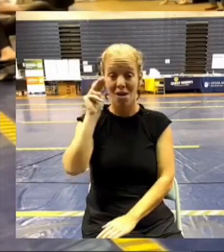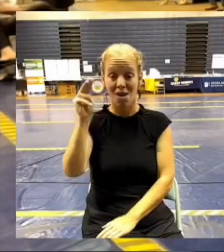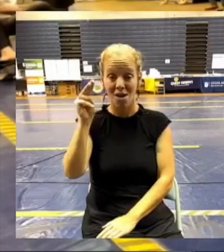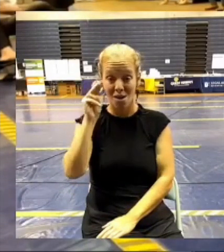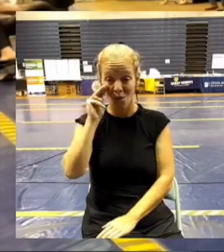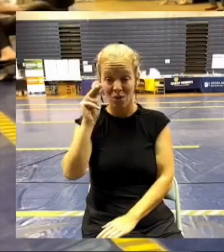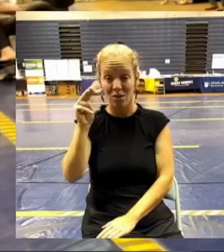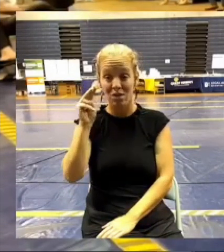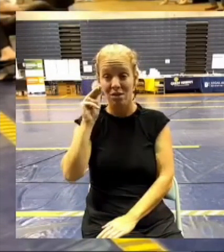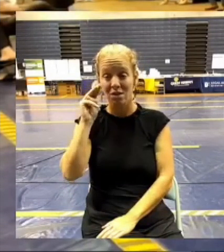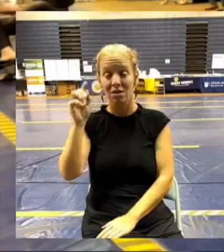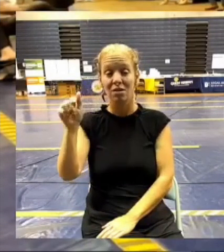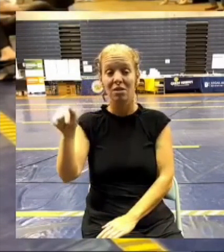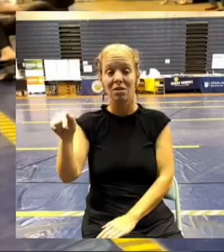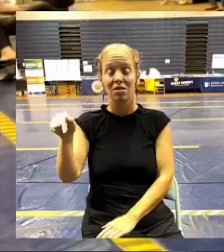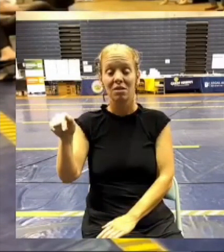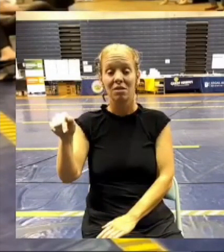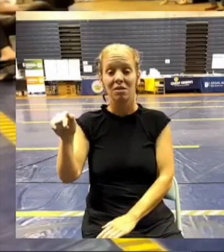Maui,